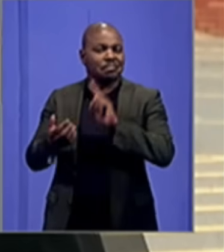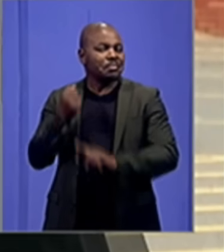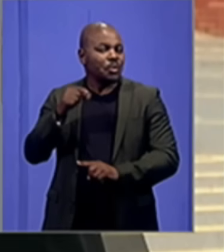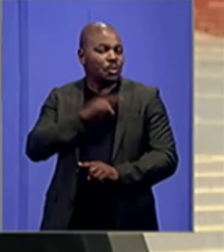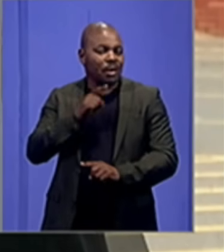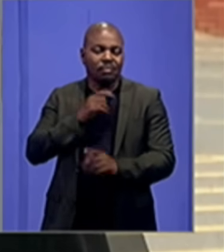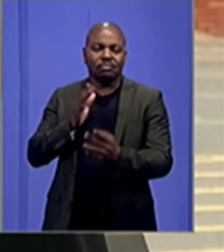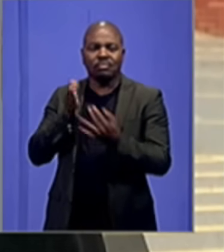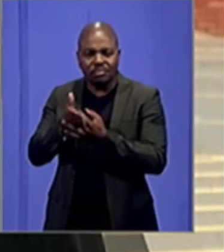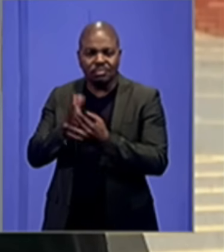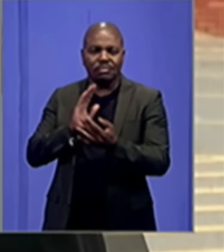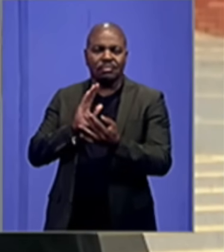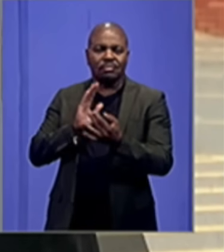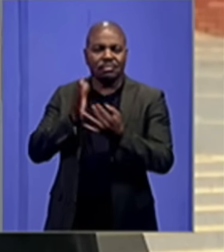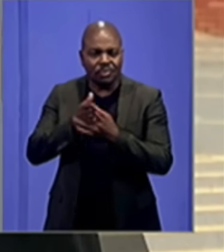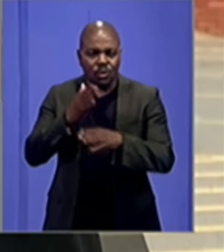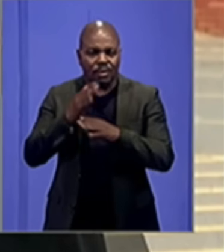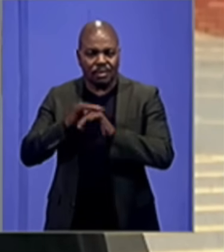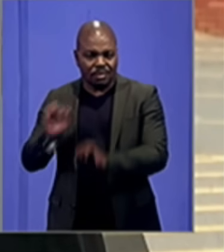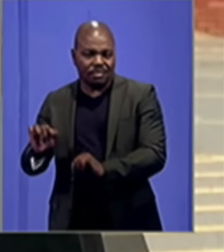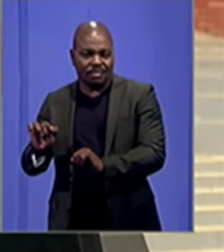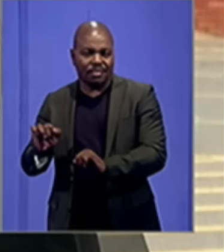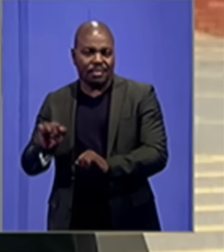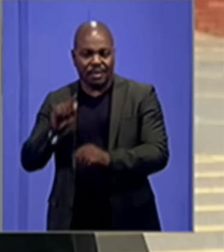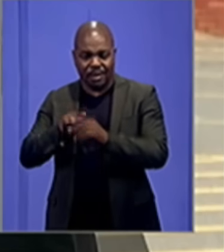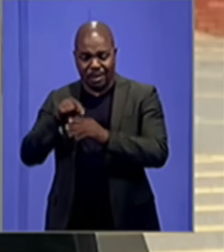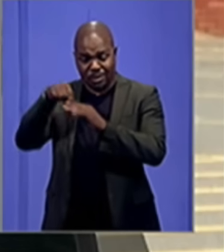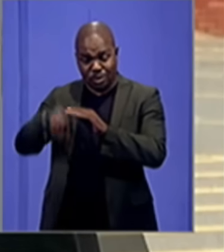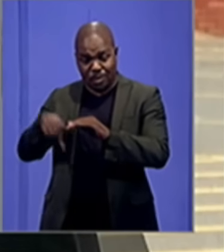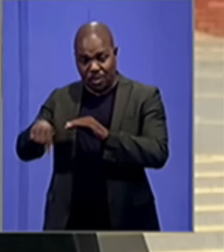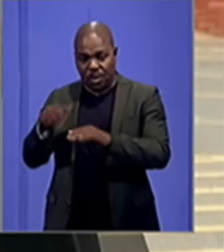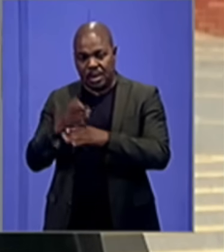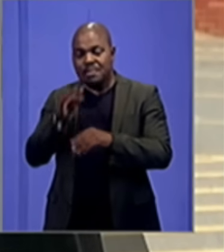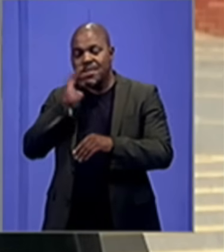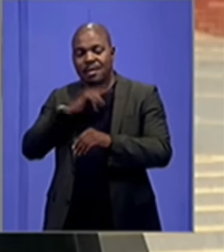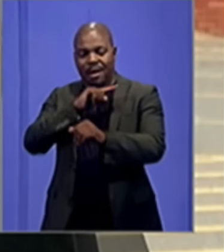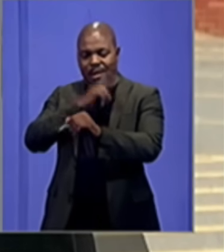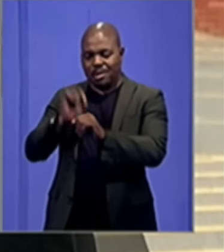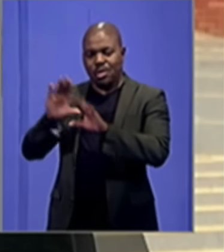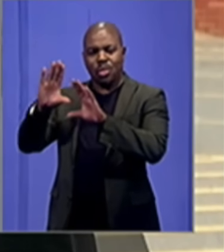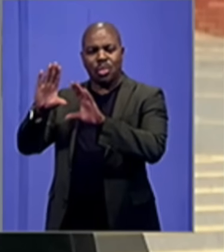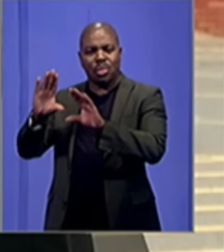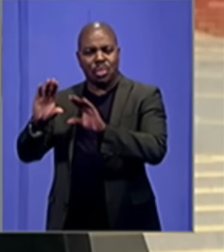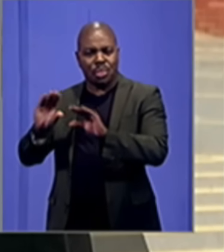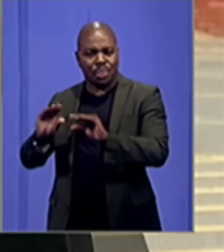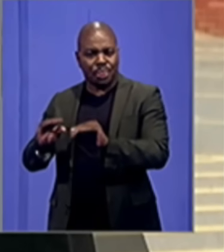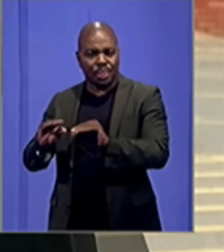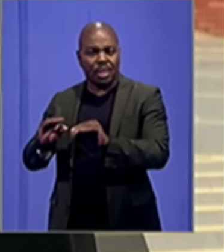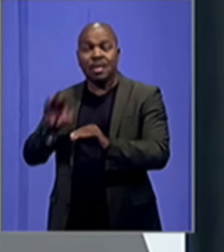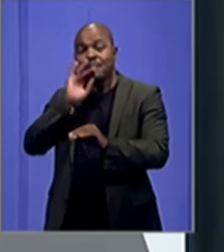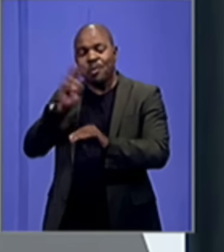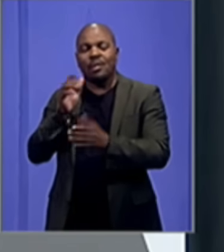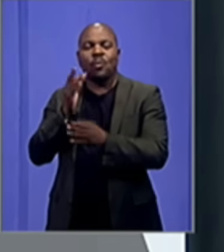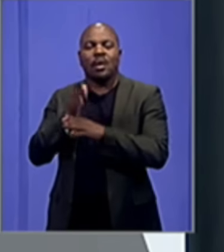the interruptions in the supplier meets. So shaft ewe it's either ba tlo tshwantse ba fokotse capacity ya teng, fokotse capacity ya teng ke